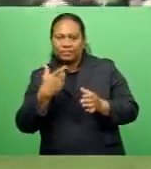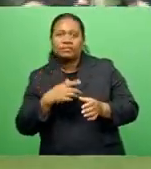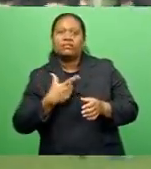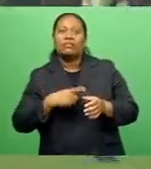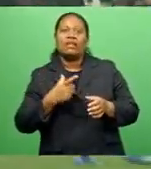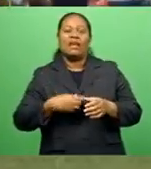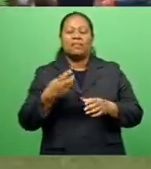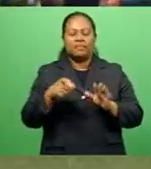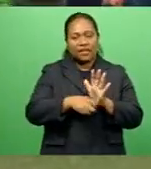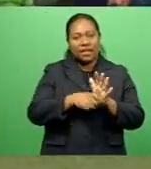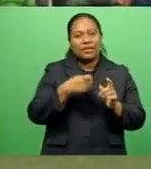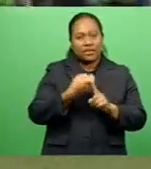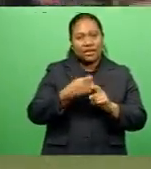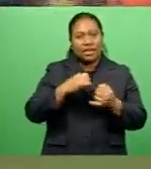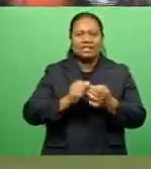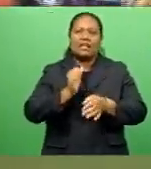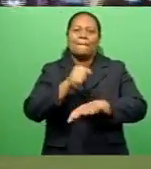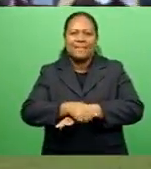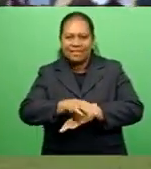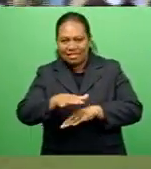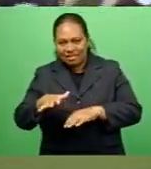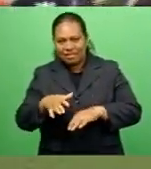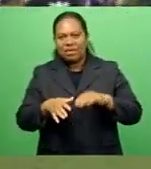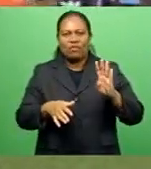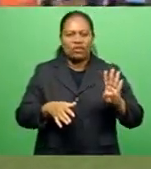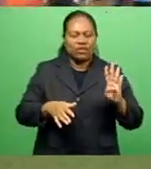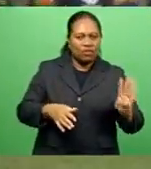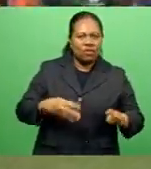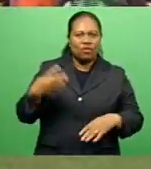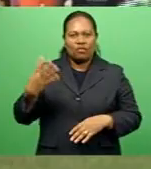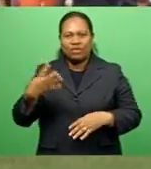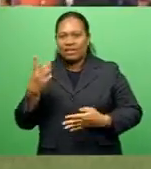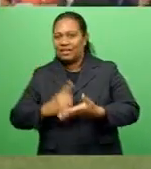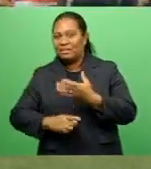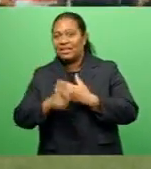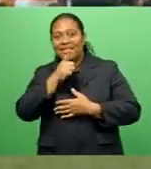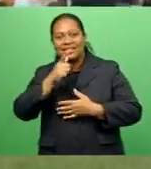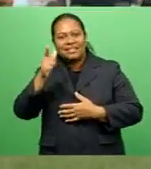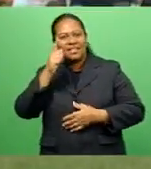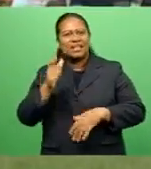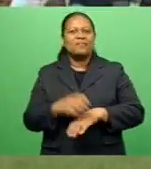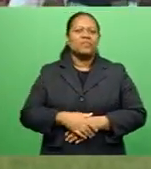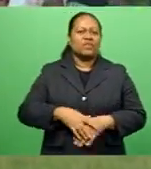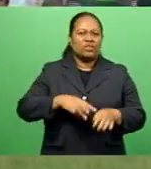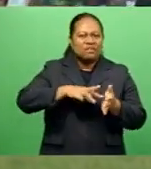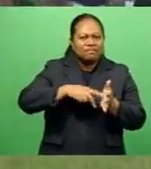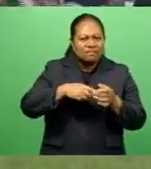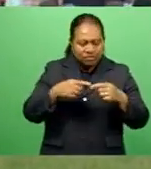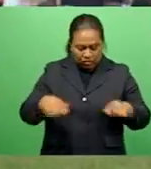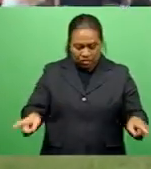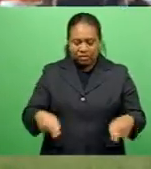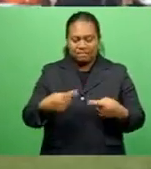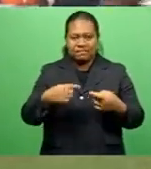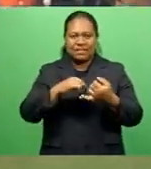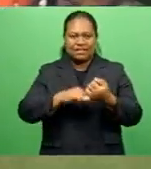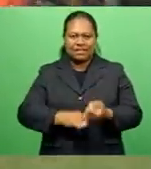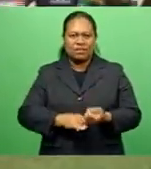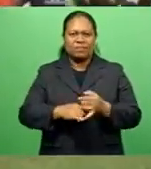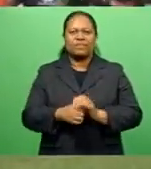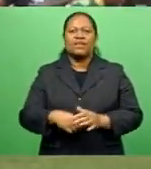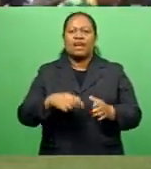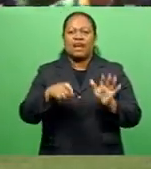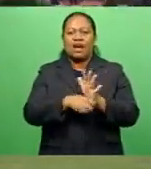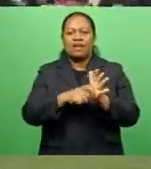RKS 44-14 yesterday during the FSSRL Southeastern Zone competition,